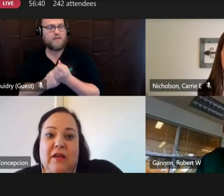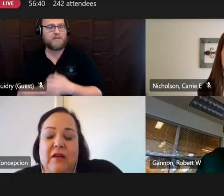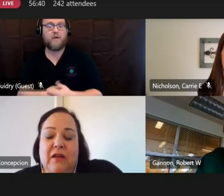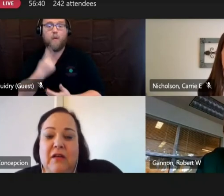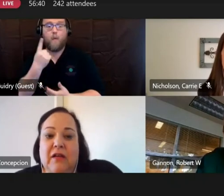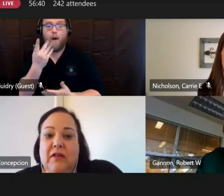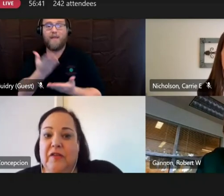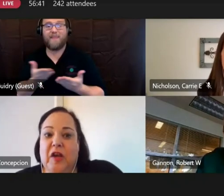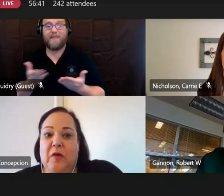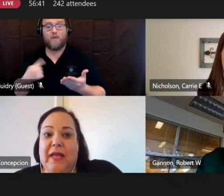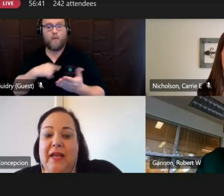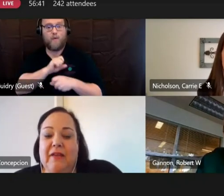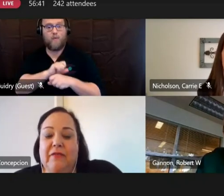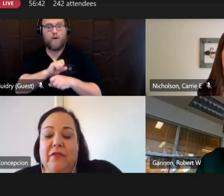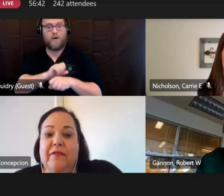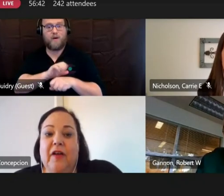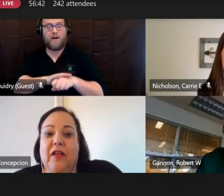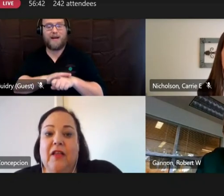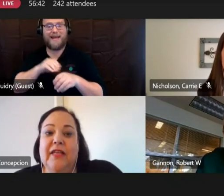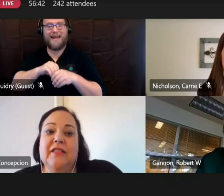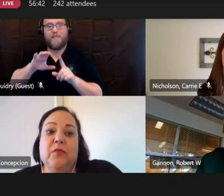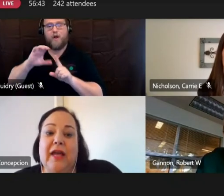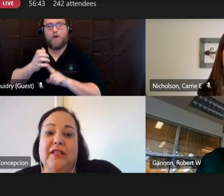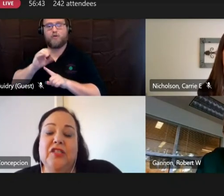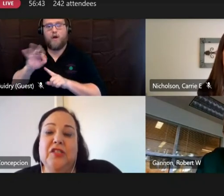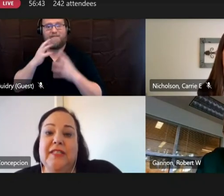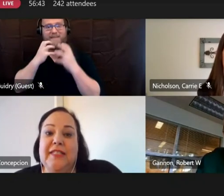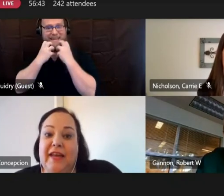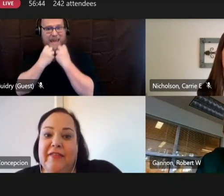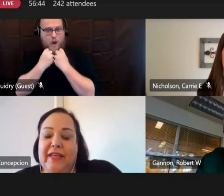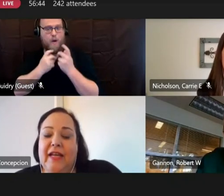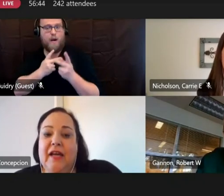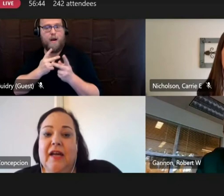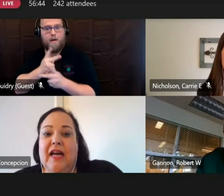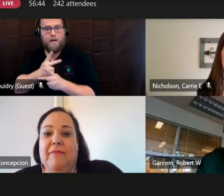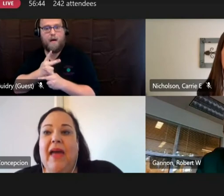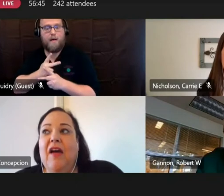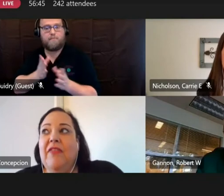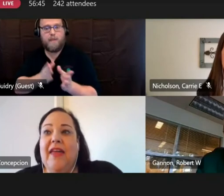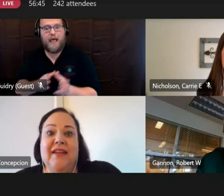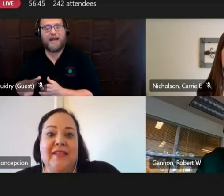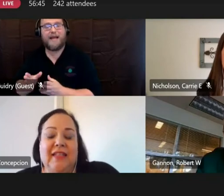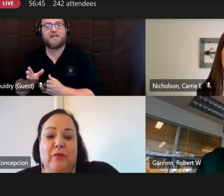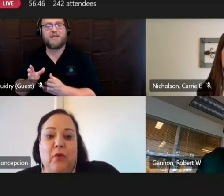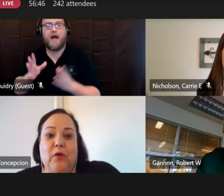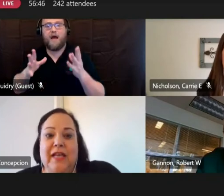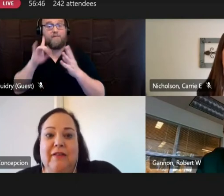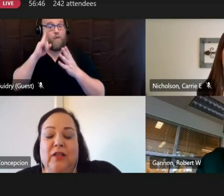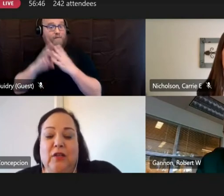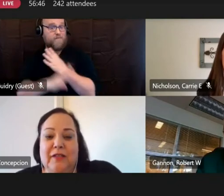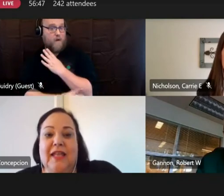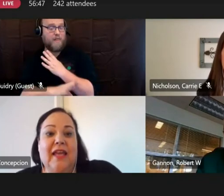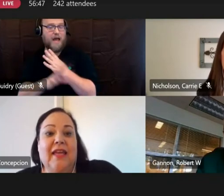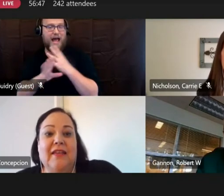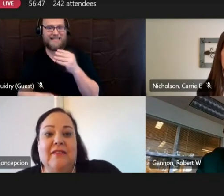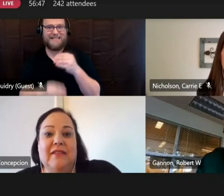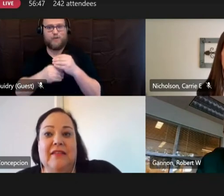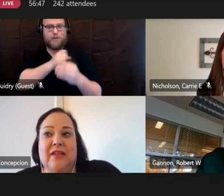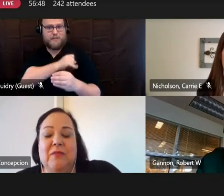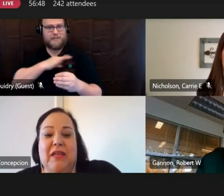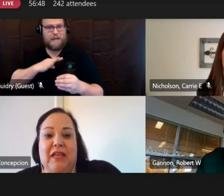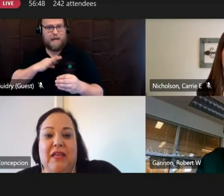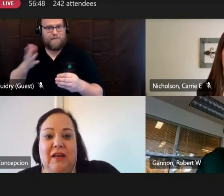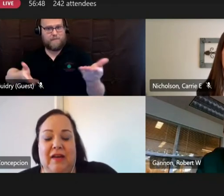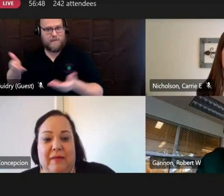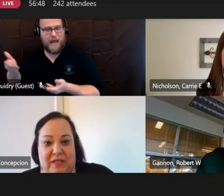our culture of care planning for the fall is additional staffing. How that exactly rolls out and looks like is going to